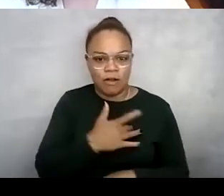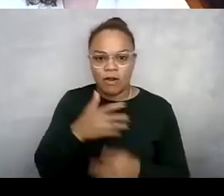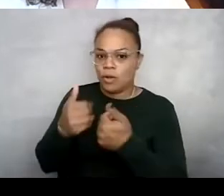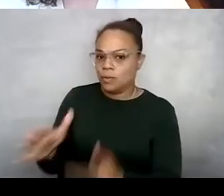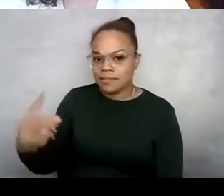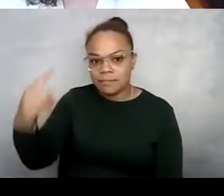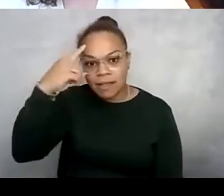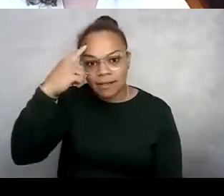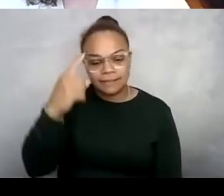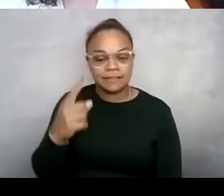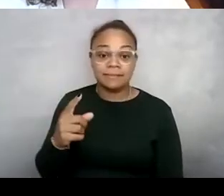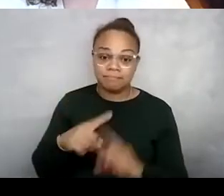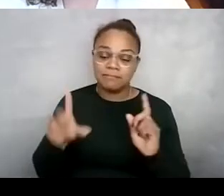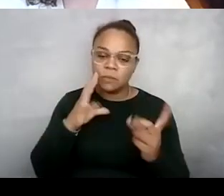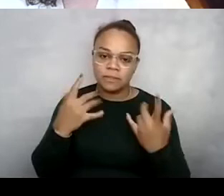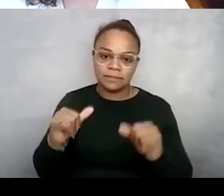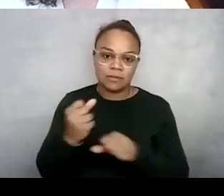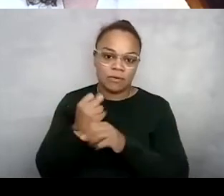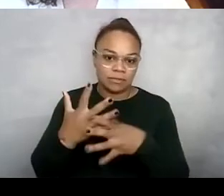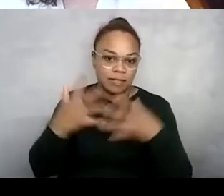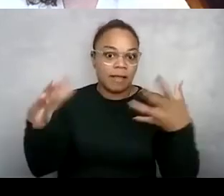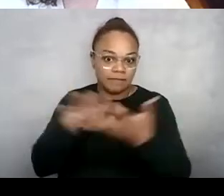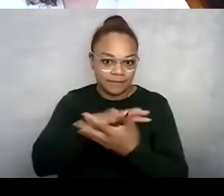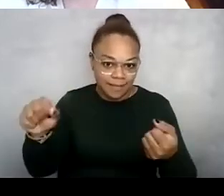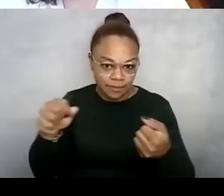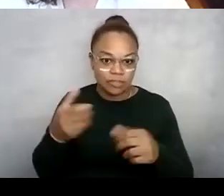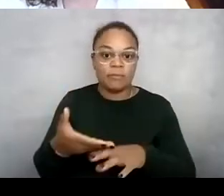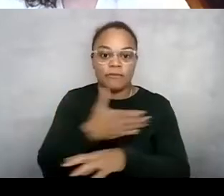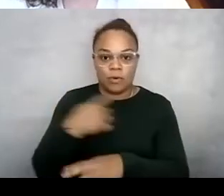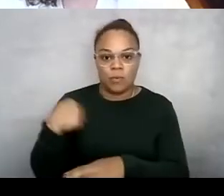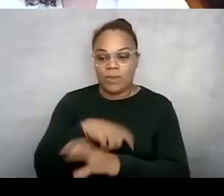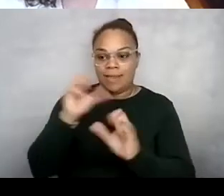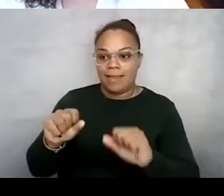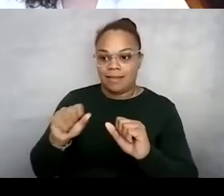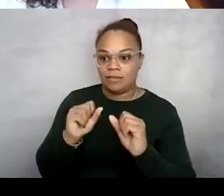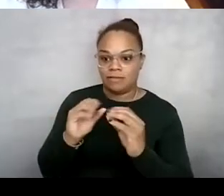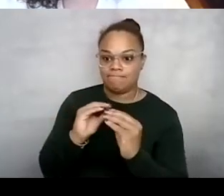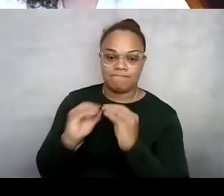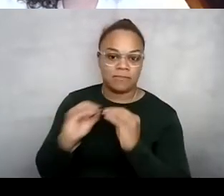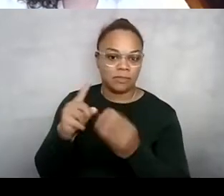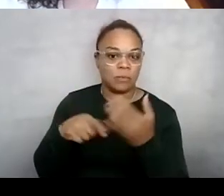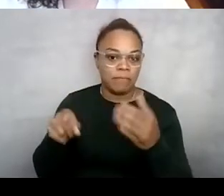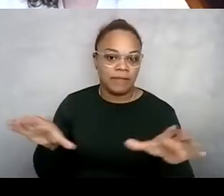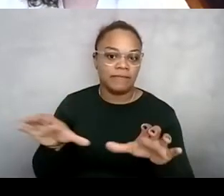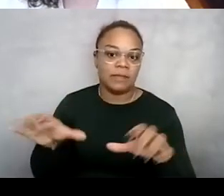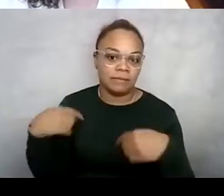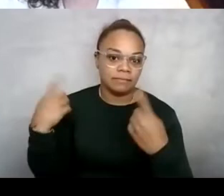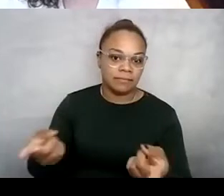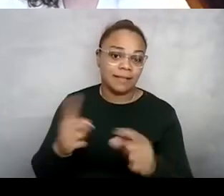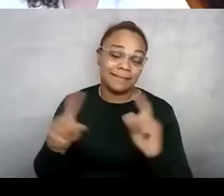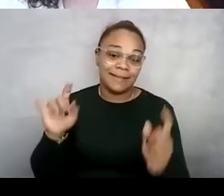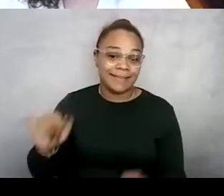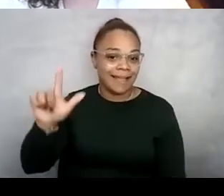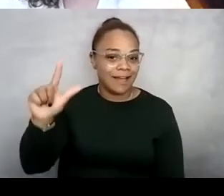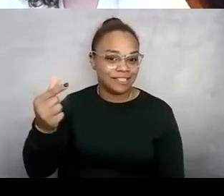that tipping point where we can undo what they've done. But, that's always been the work of the LGBTQ community,